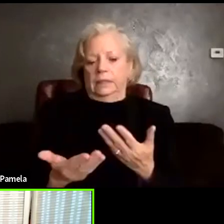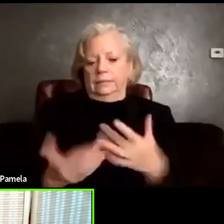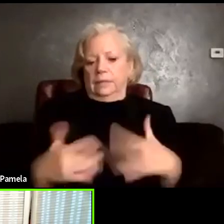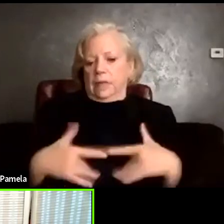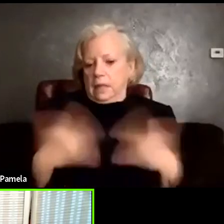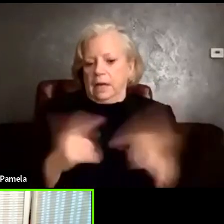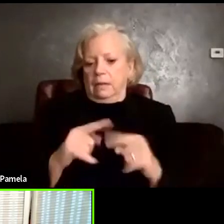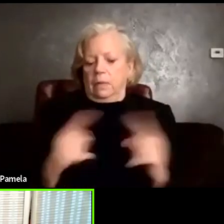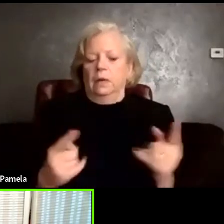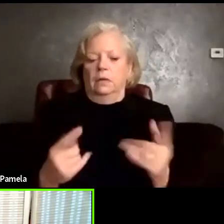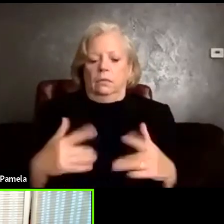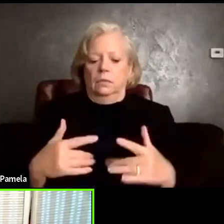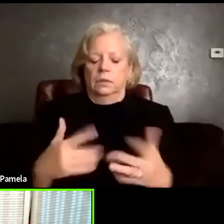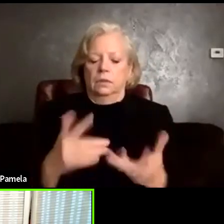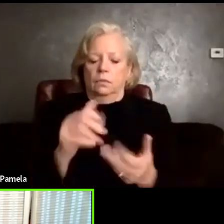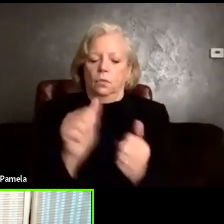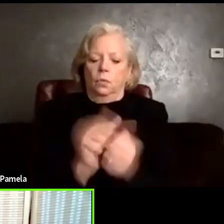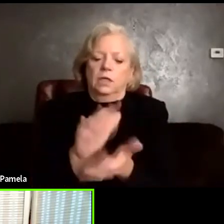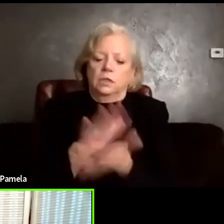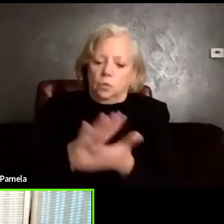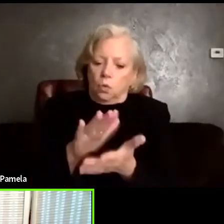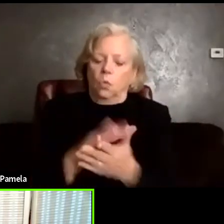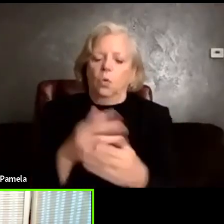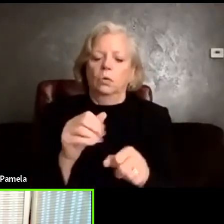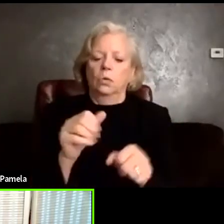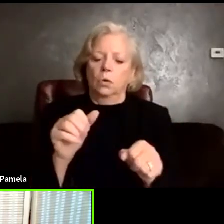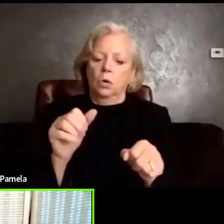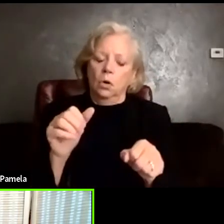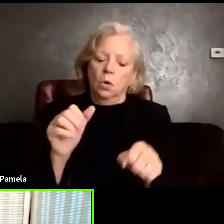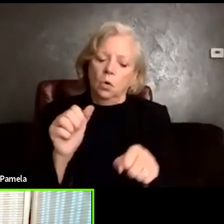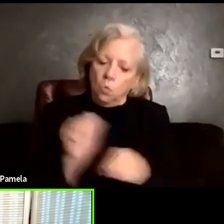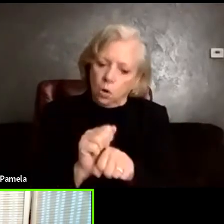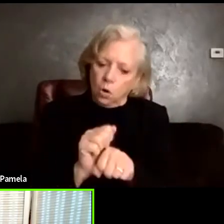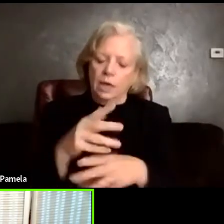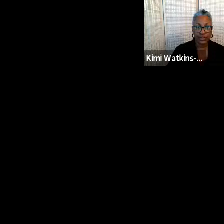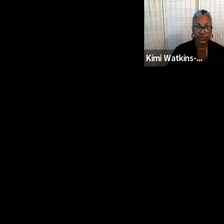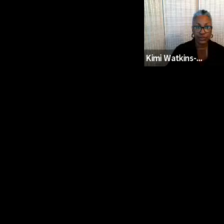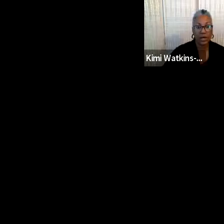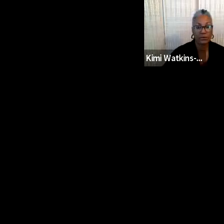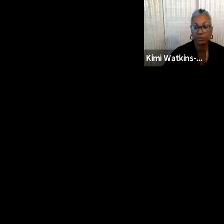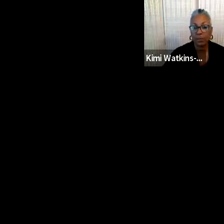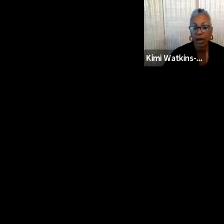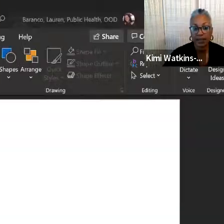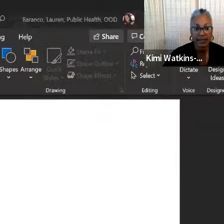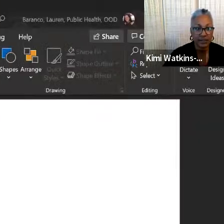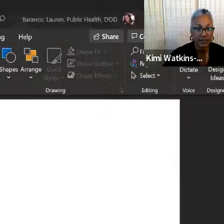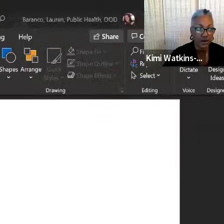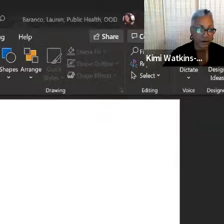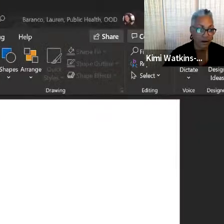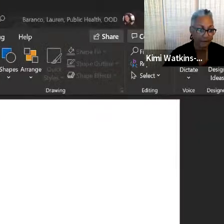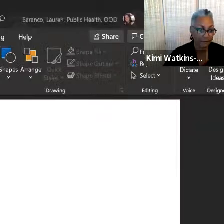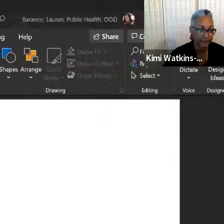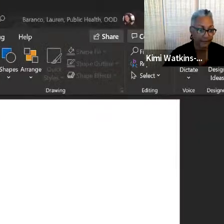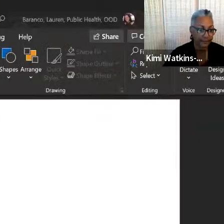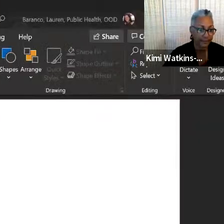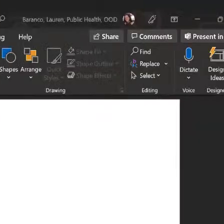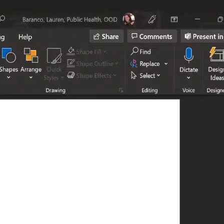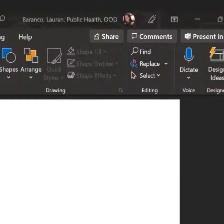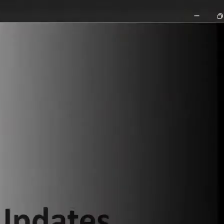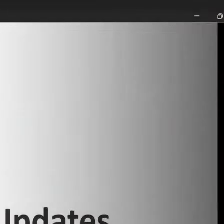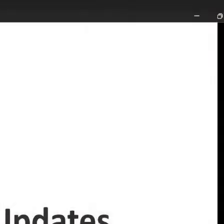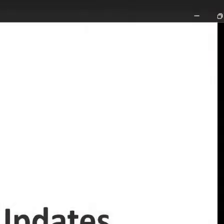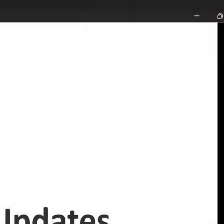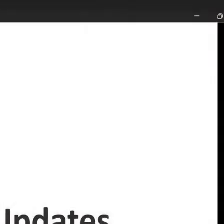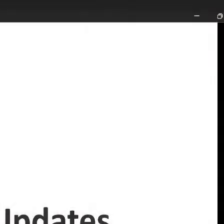our collaboration with the schools in Alameda County. So I will turn it over to Dr. Moss to start it off. Thank